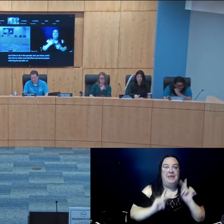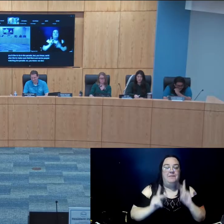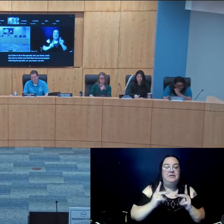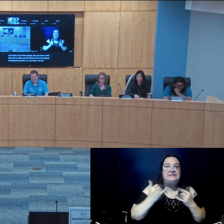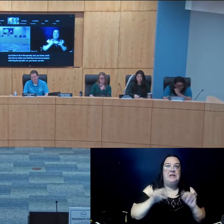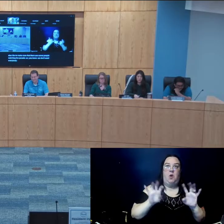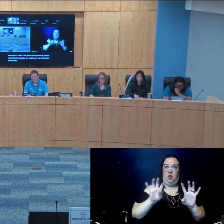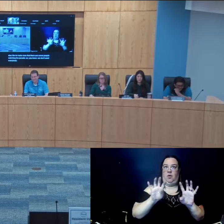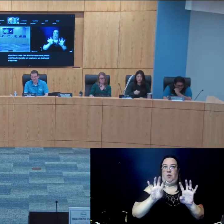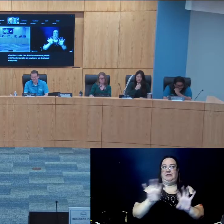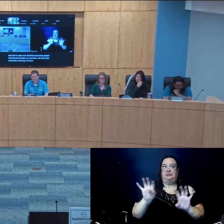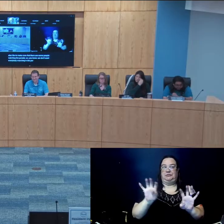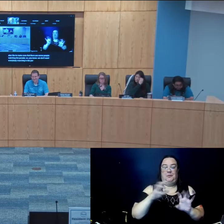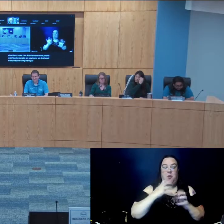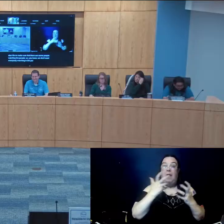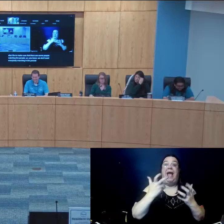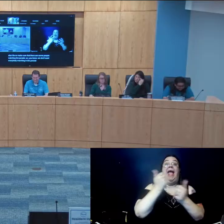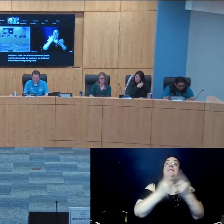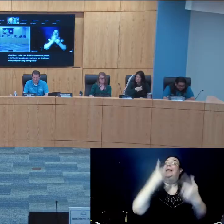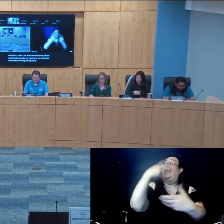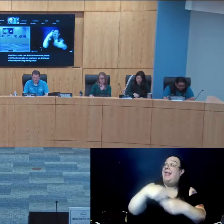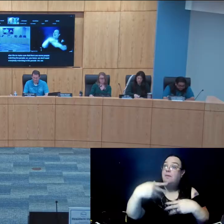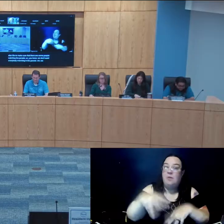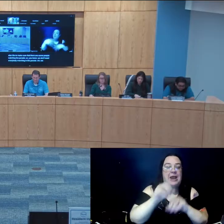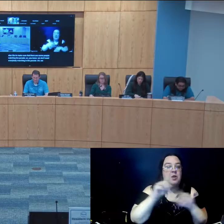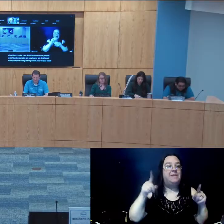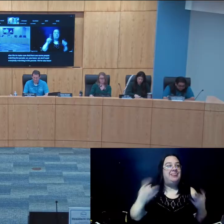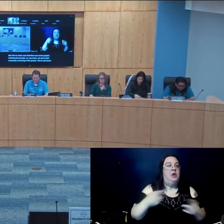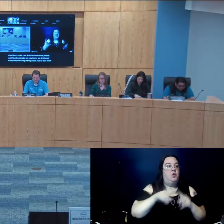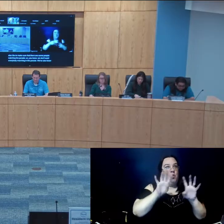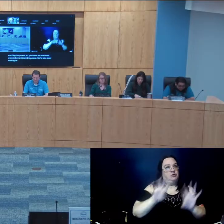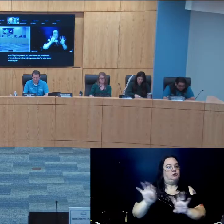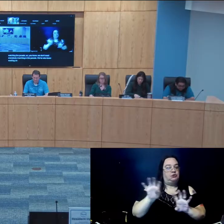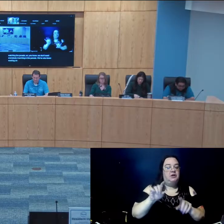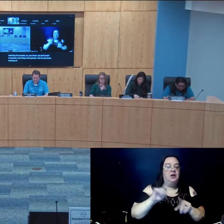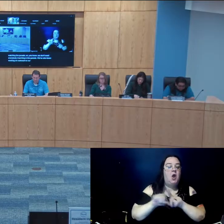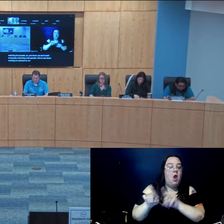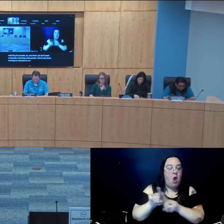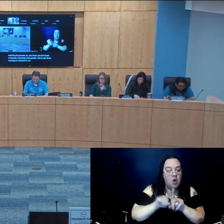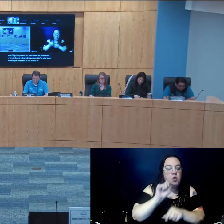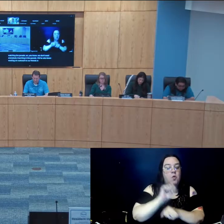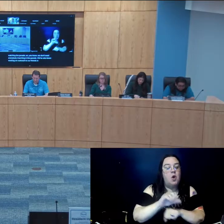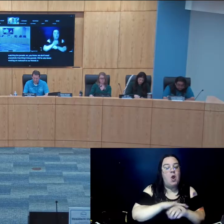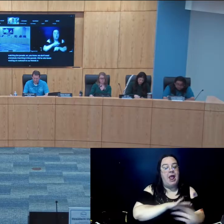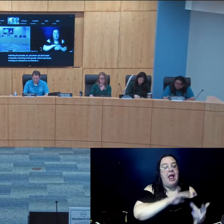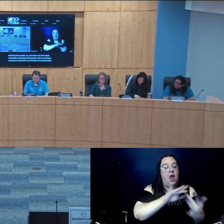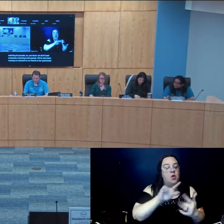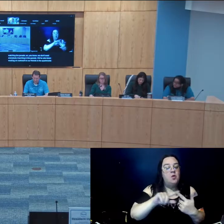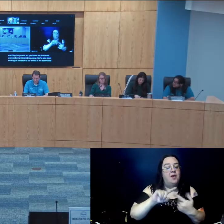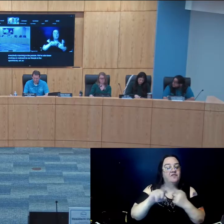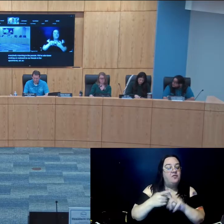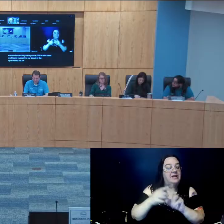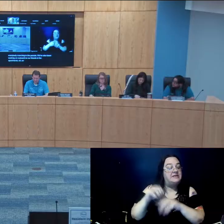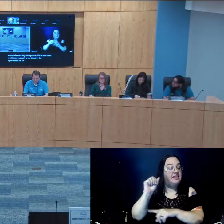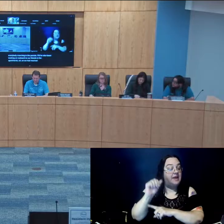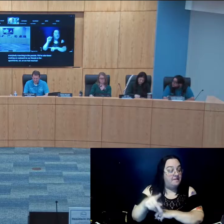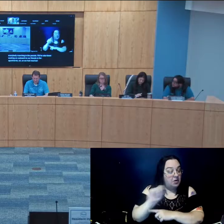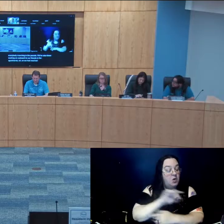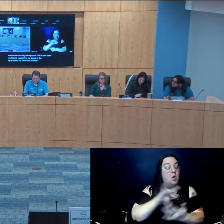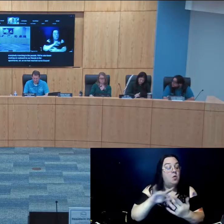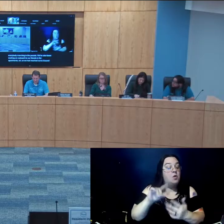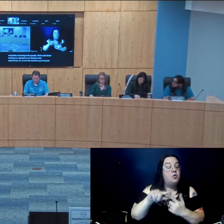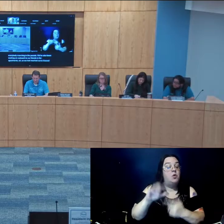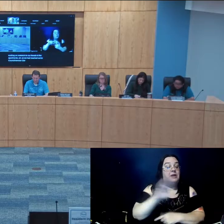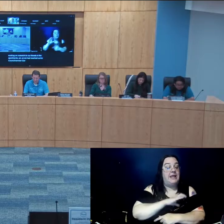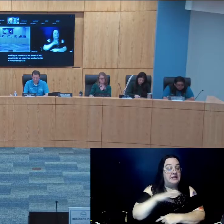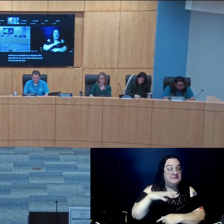everybody marching in the parade. We've also been working on outreach to our friends in the apartments. So we had reached out to Councilmember Garces,